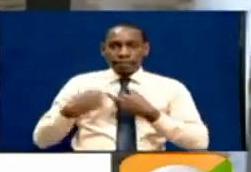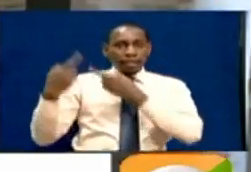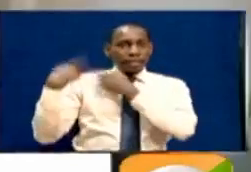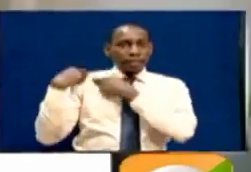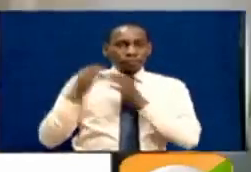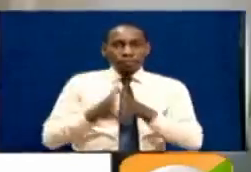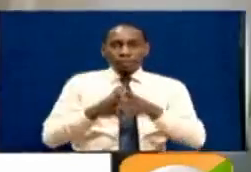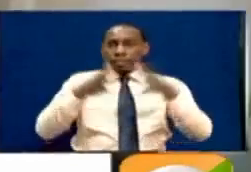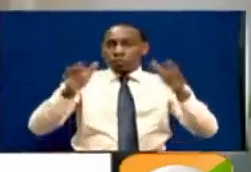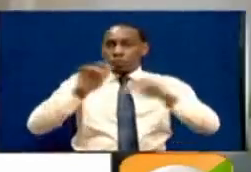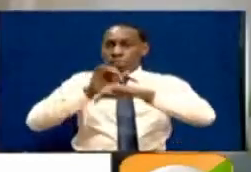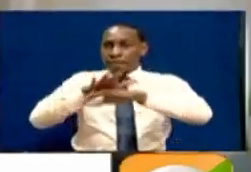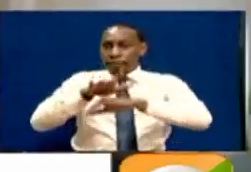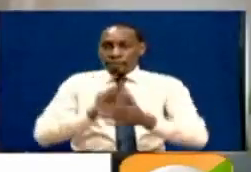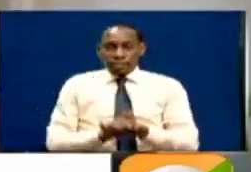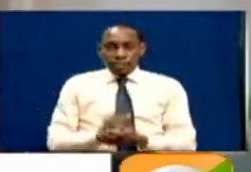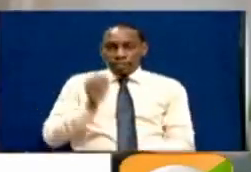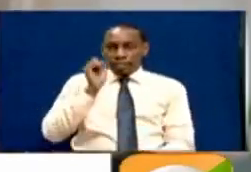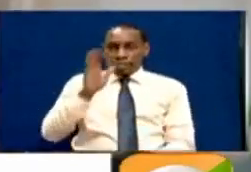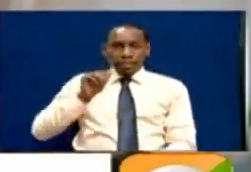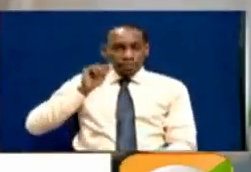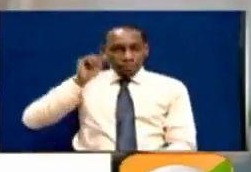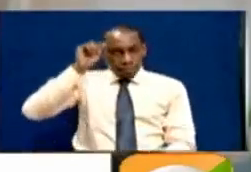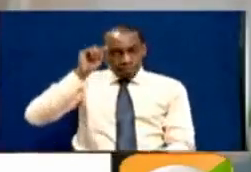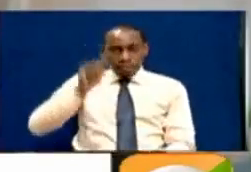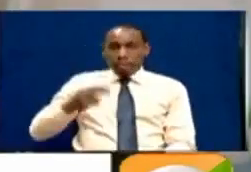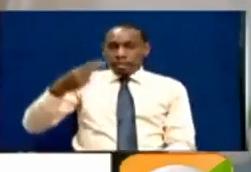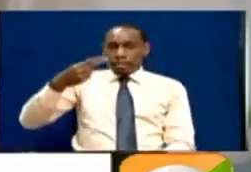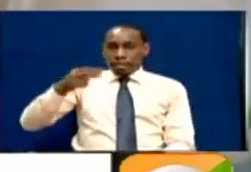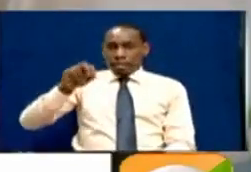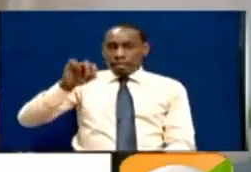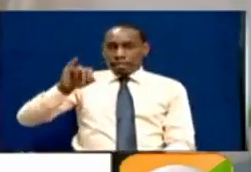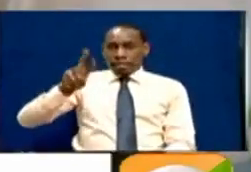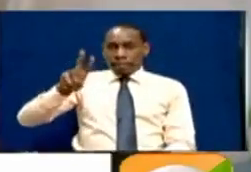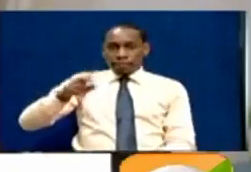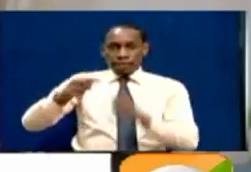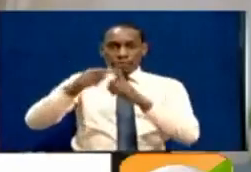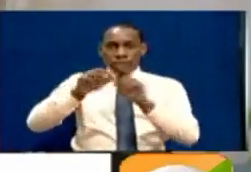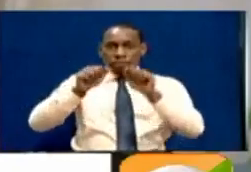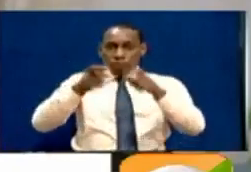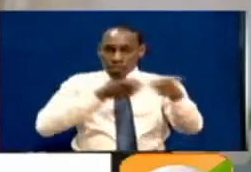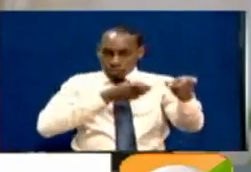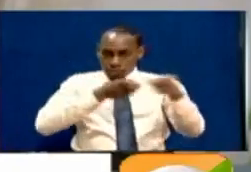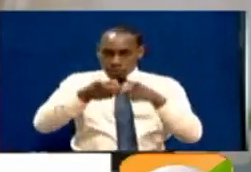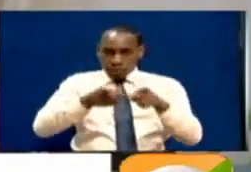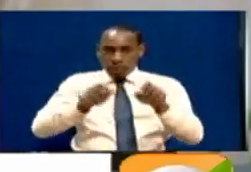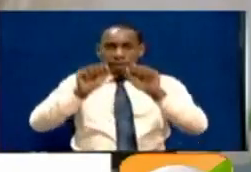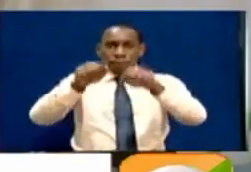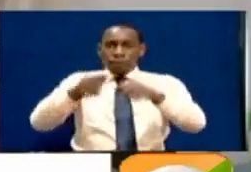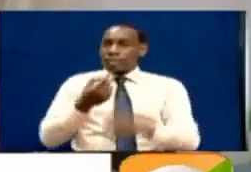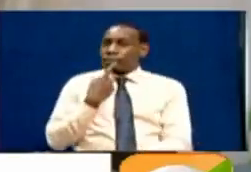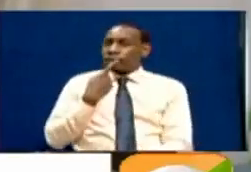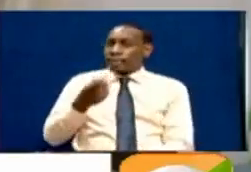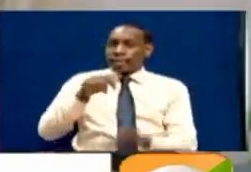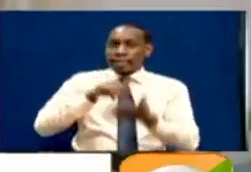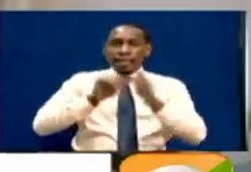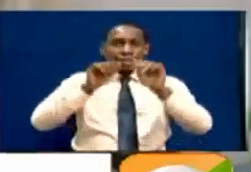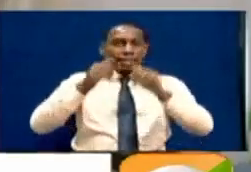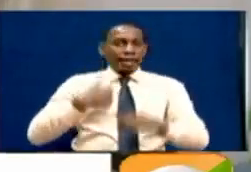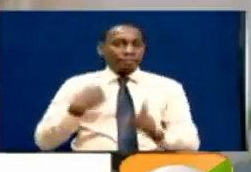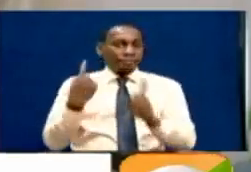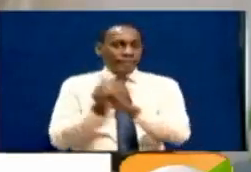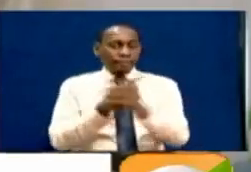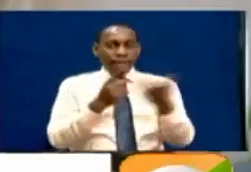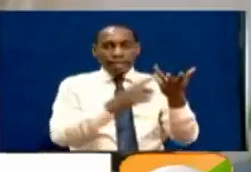the infections. If this adolescent who are HIV positive can suppress, then I tell you we are going to have